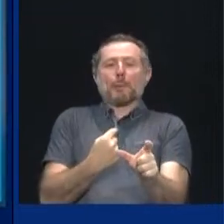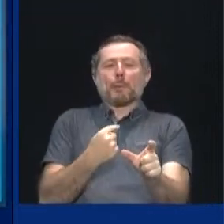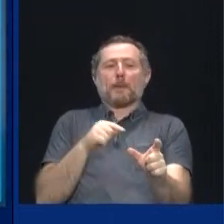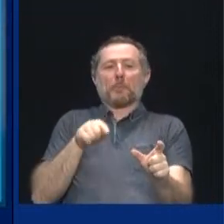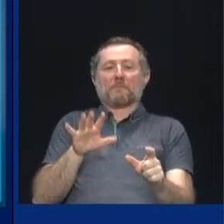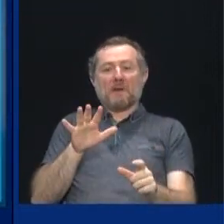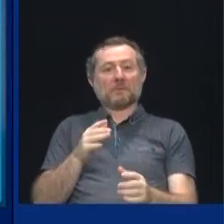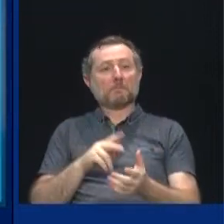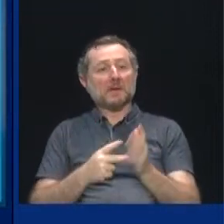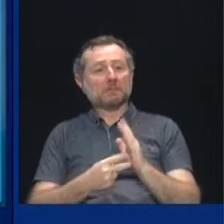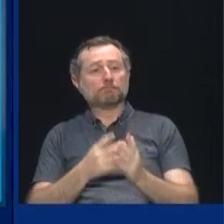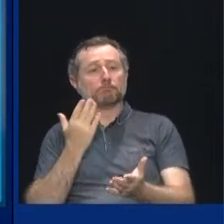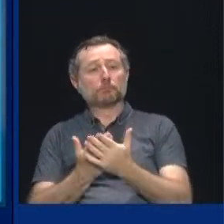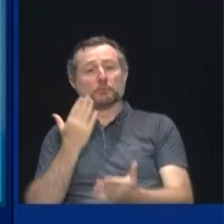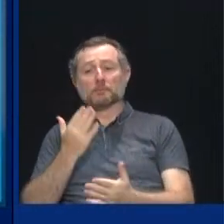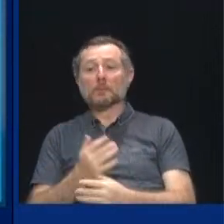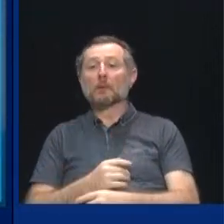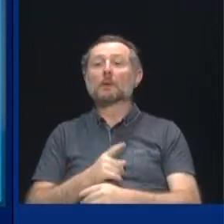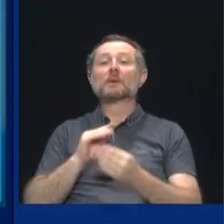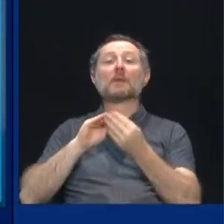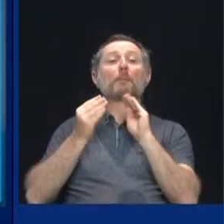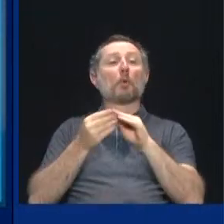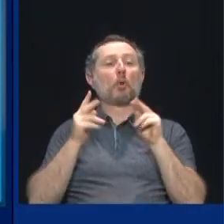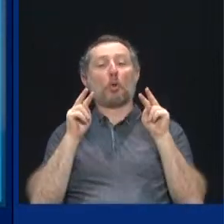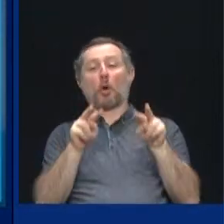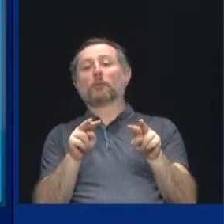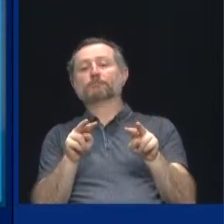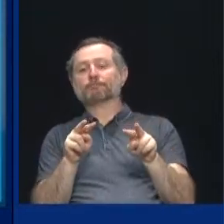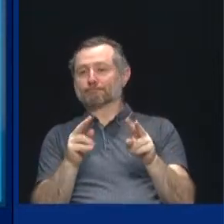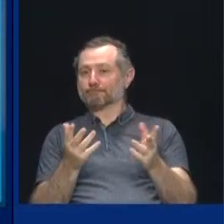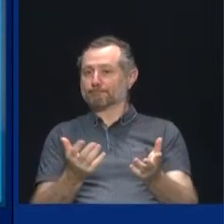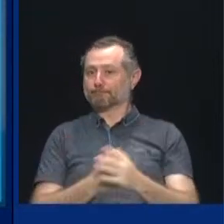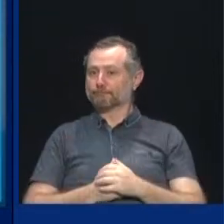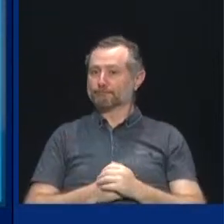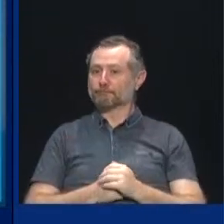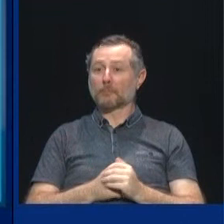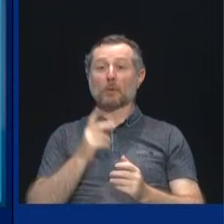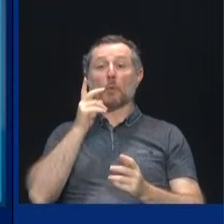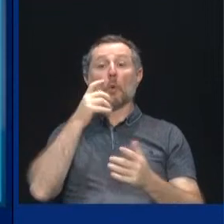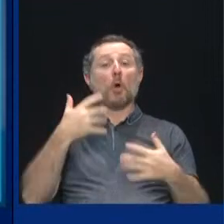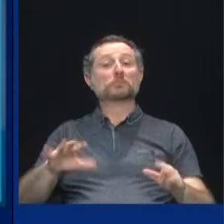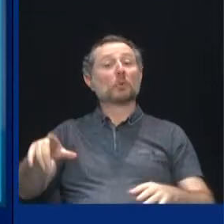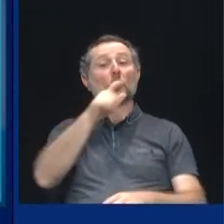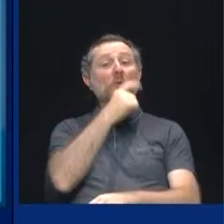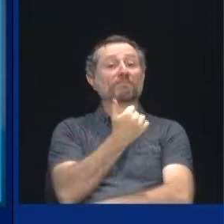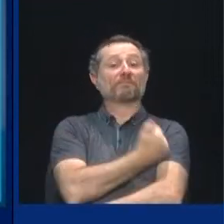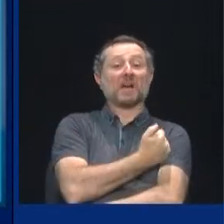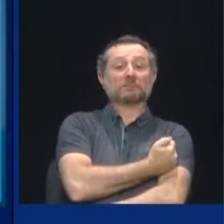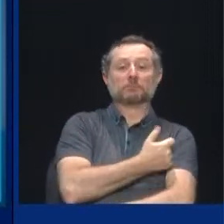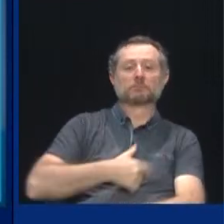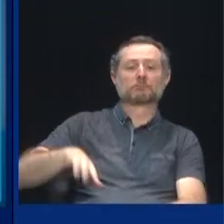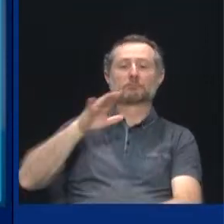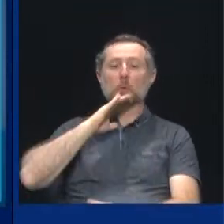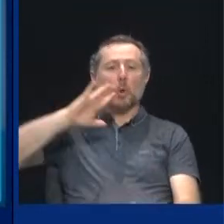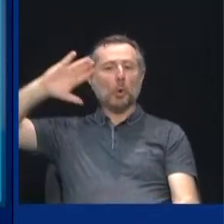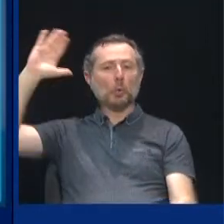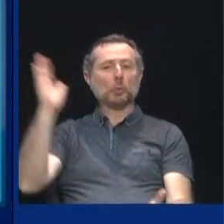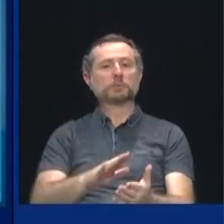the numbers. Those who are vaccinated reduce the risk of hospitalization